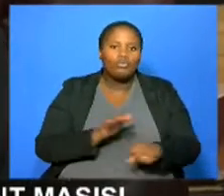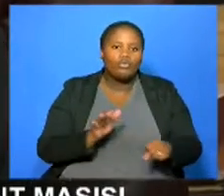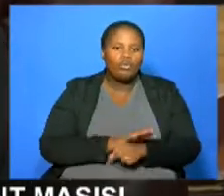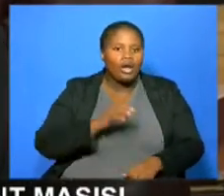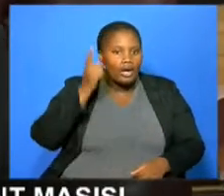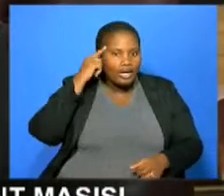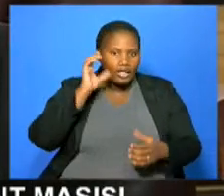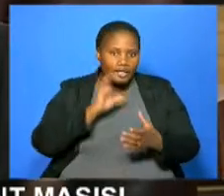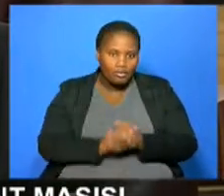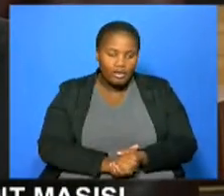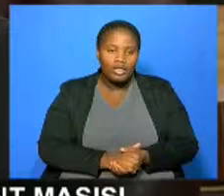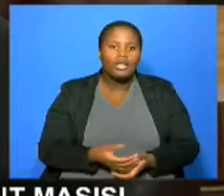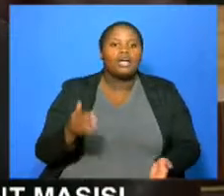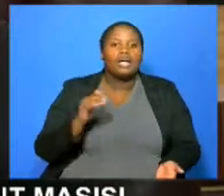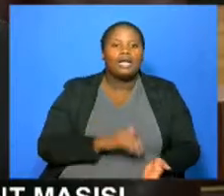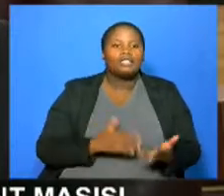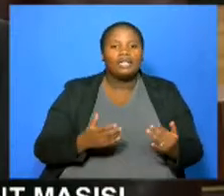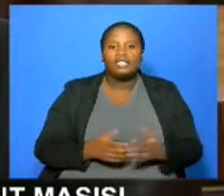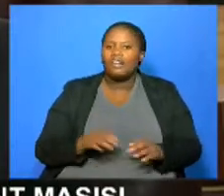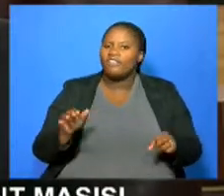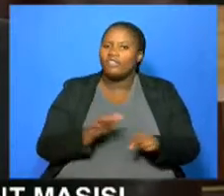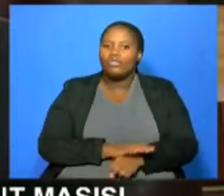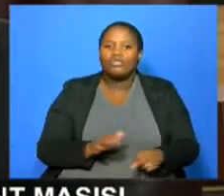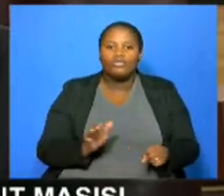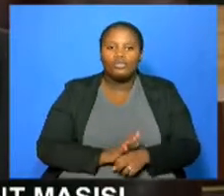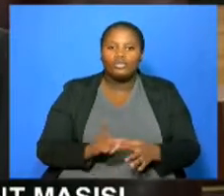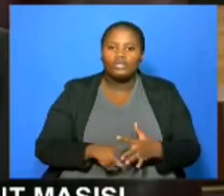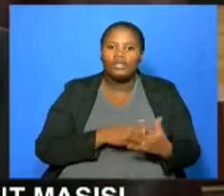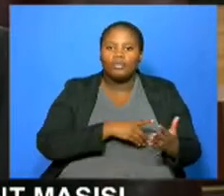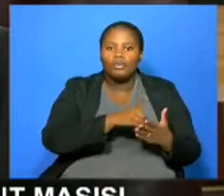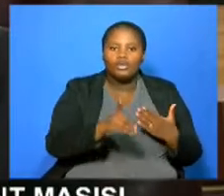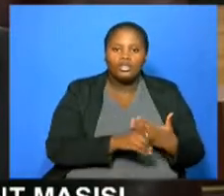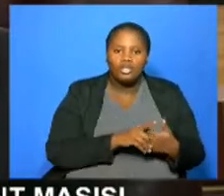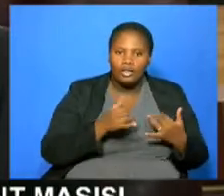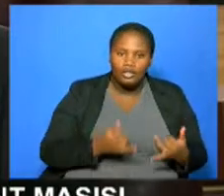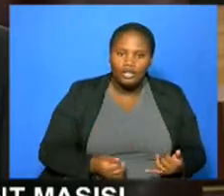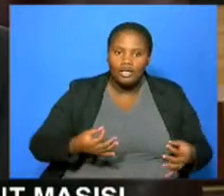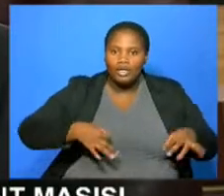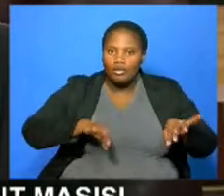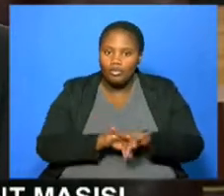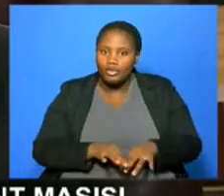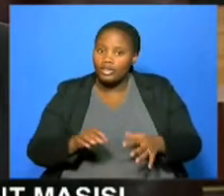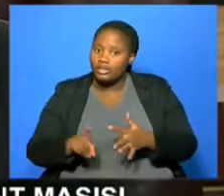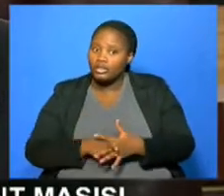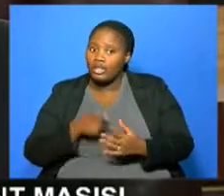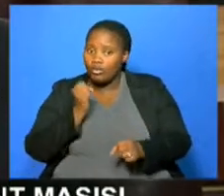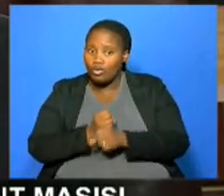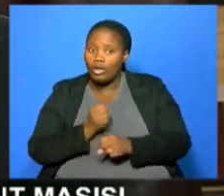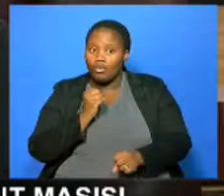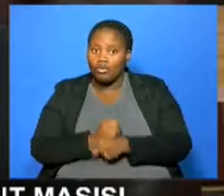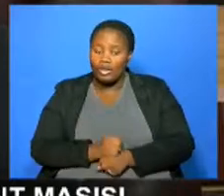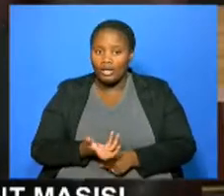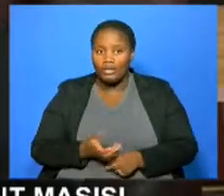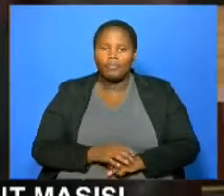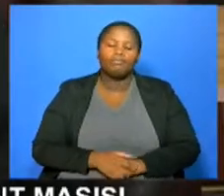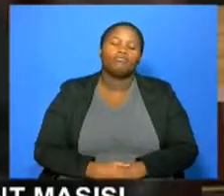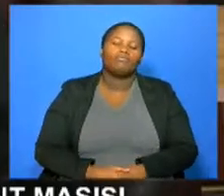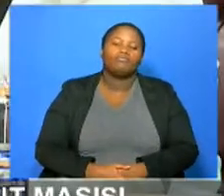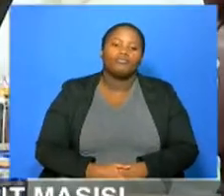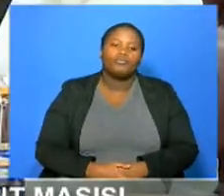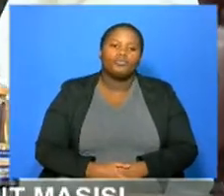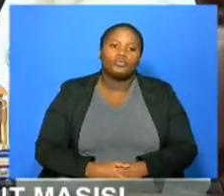agreements, enough implementation plans. It's about time now to implement those things and really focus on where we're making a